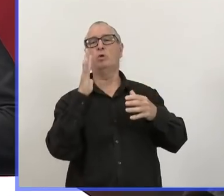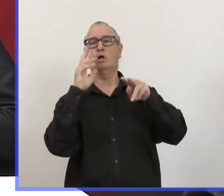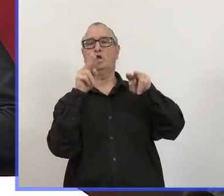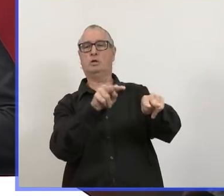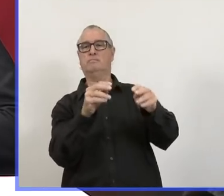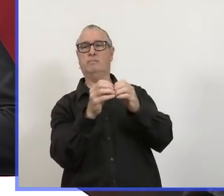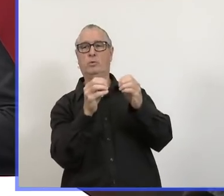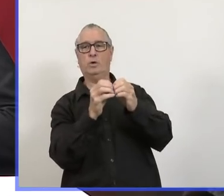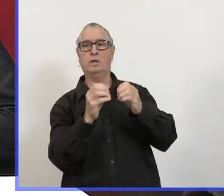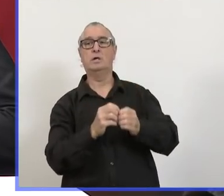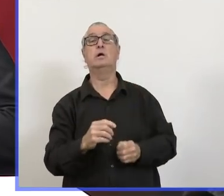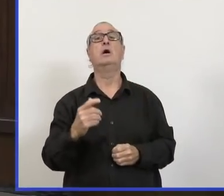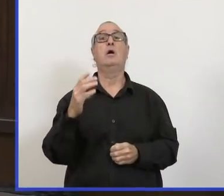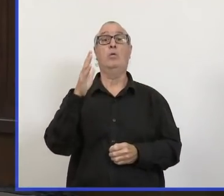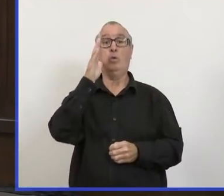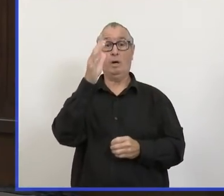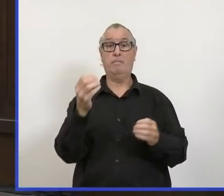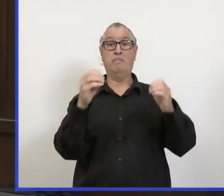the public.